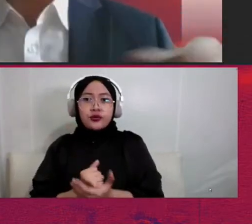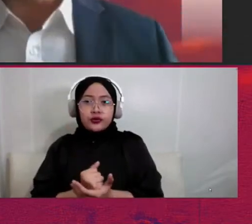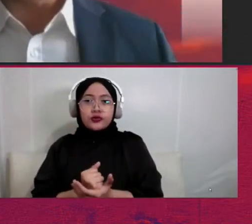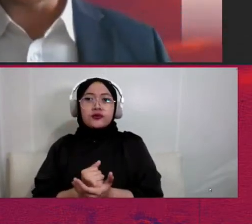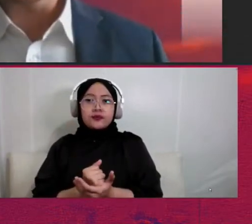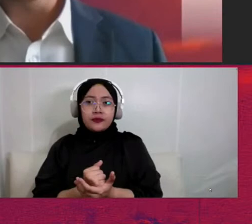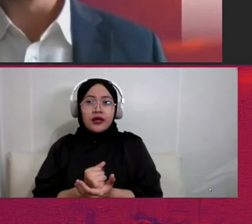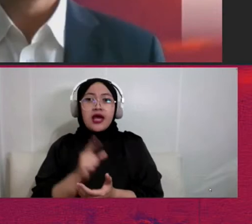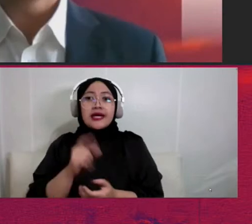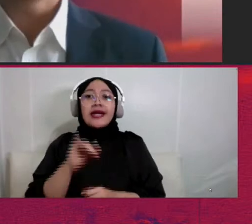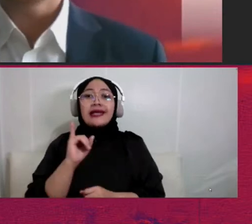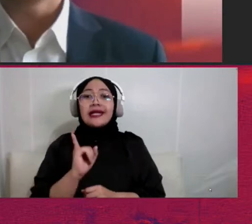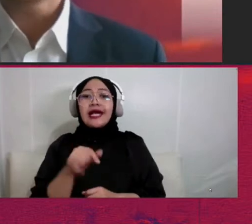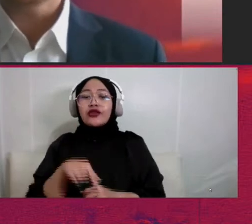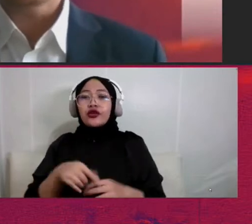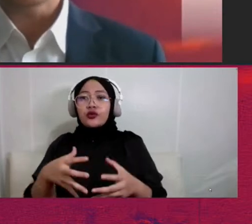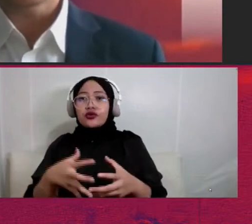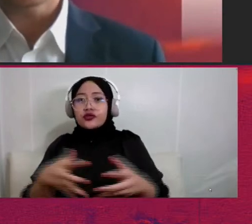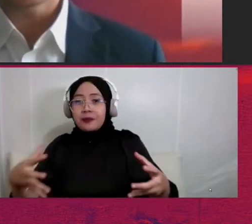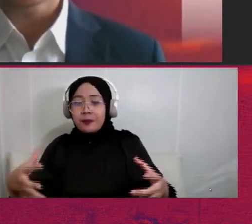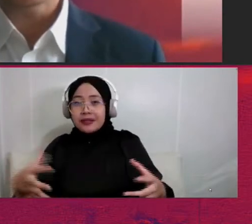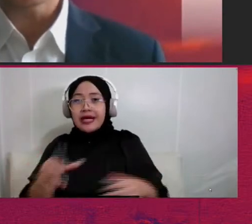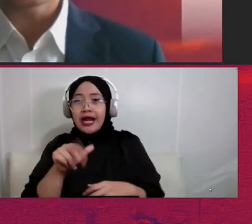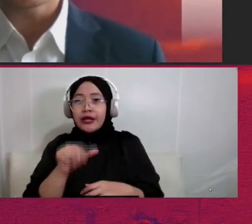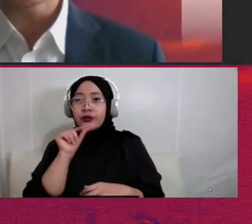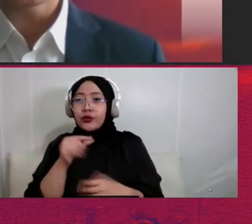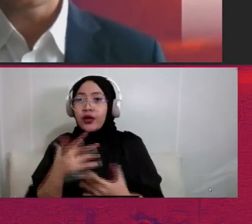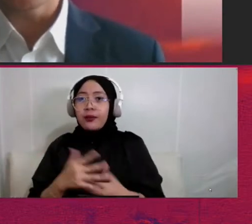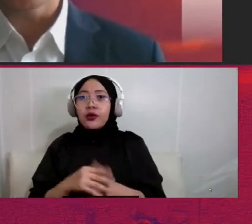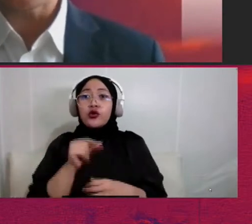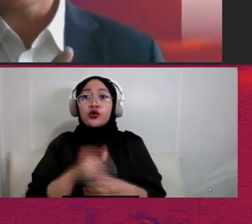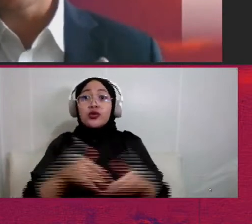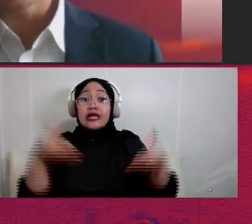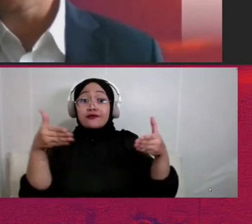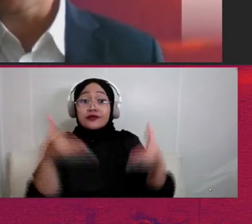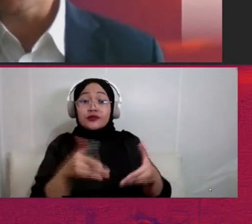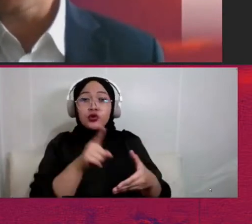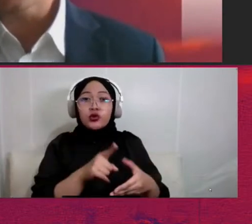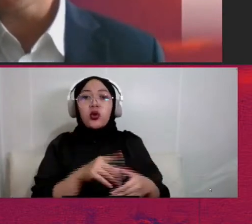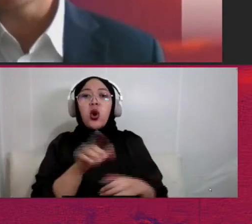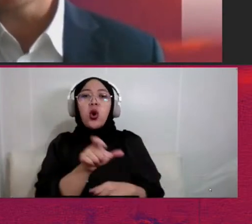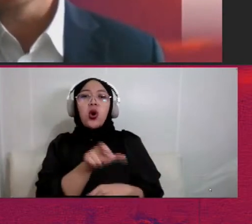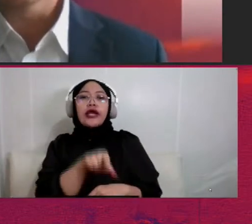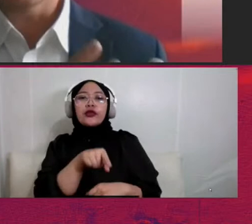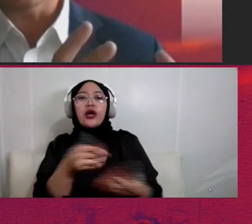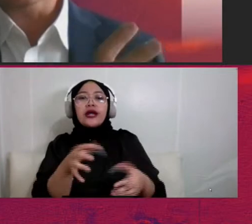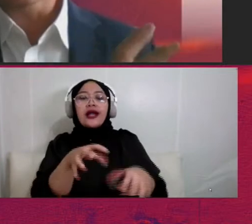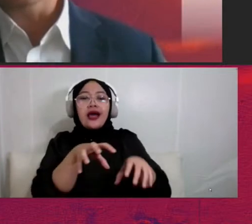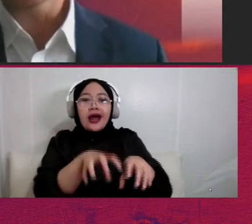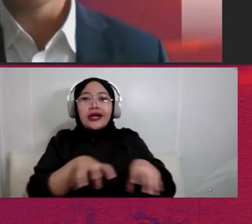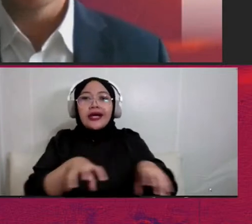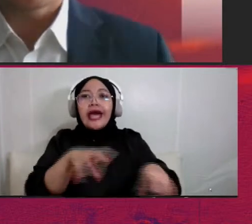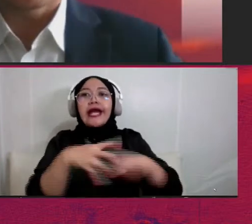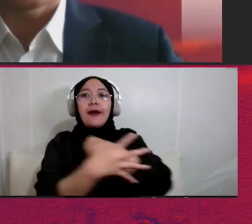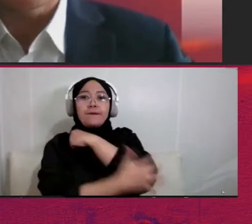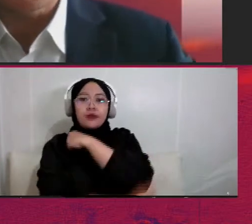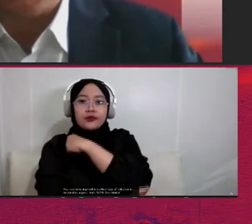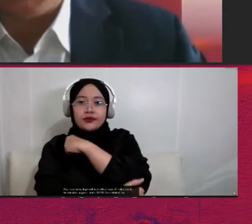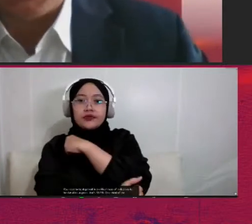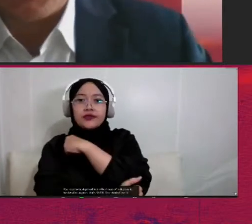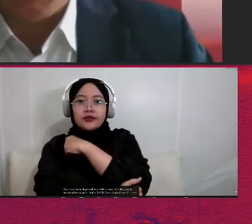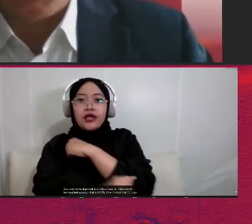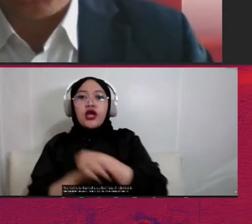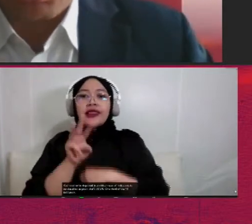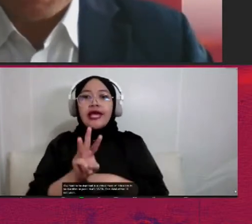of indicators to be classified as poor, and that's 33.3%, 1/3 of the